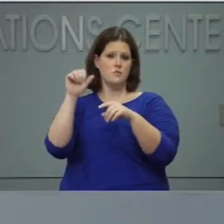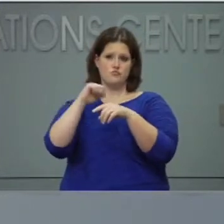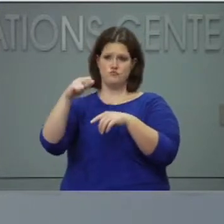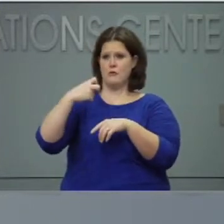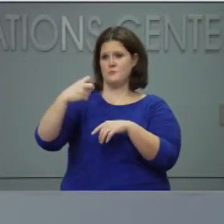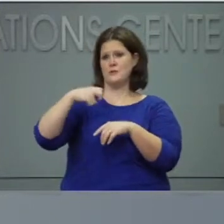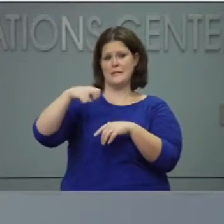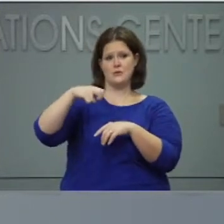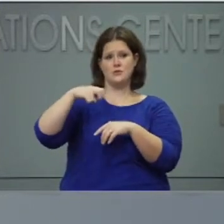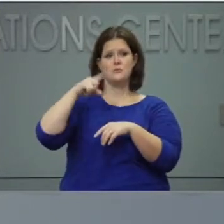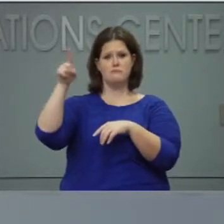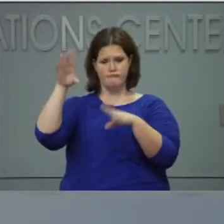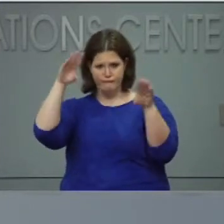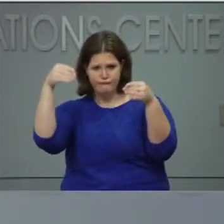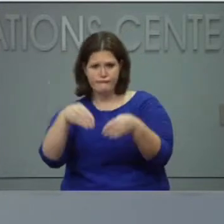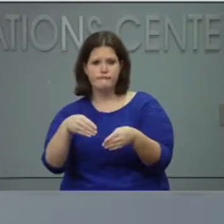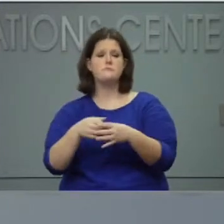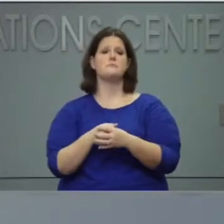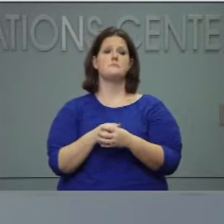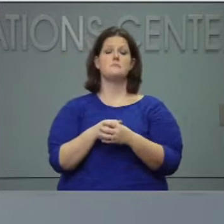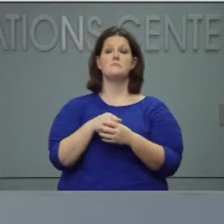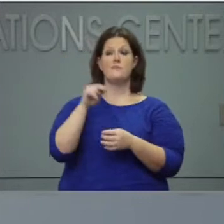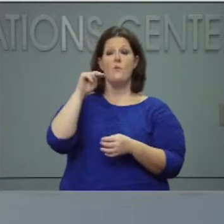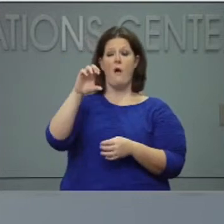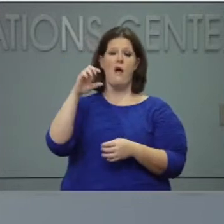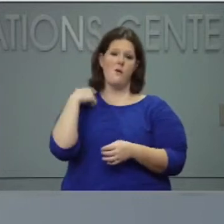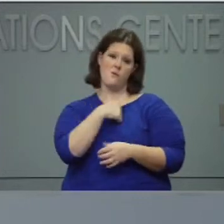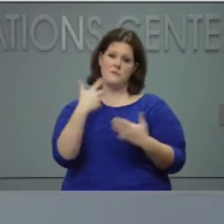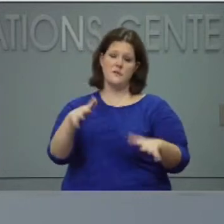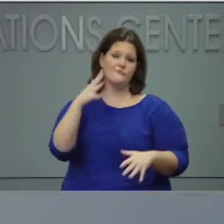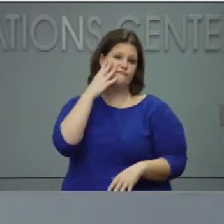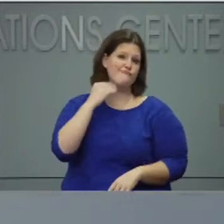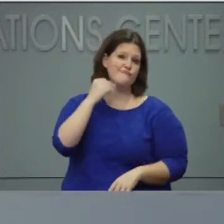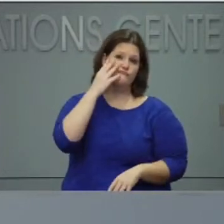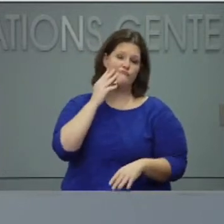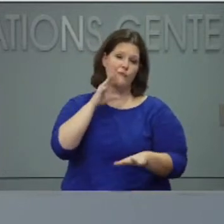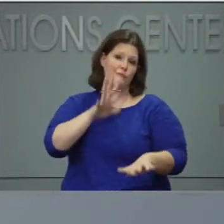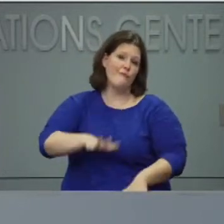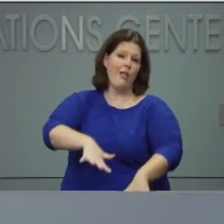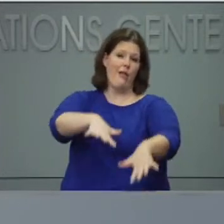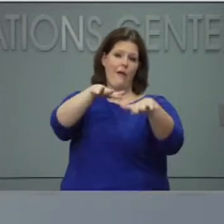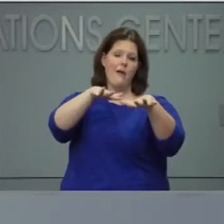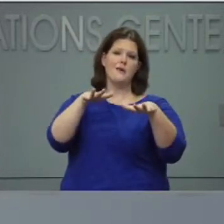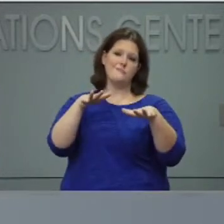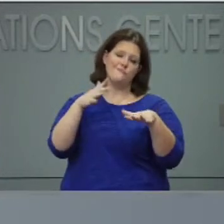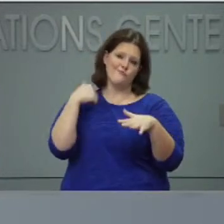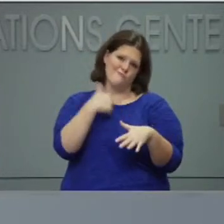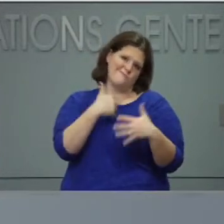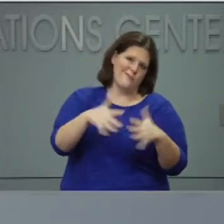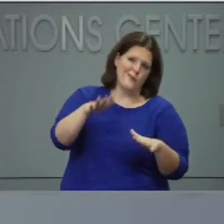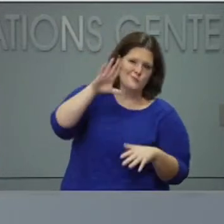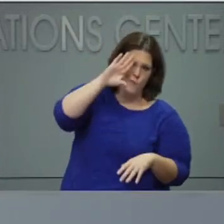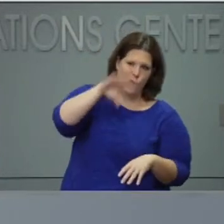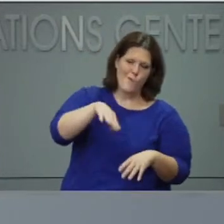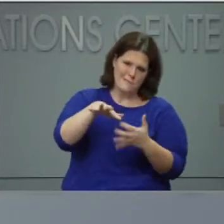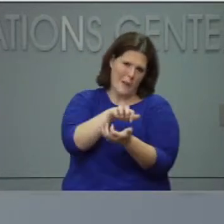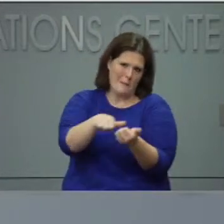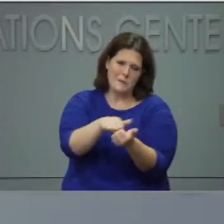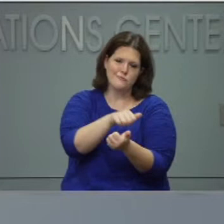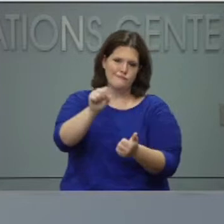Carolina is all too familiar with devastating flood events, and we'll continue to monitor and provide support from the state